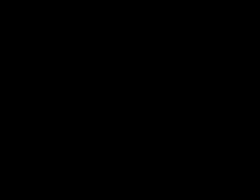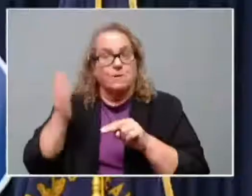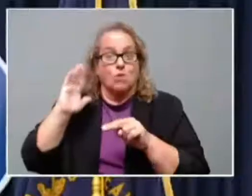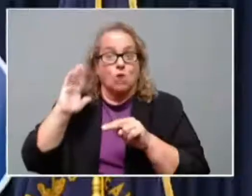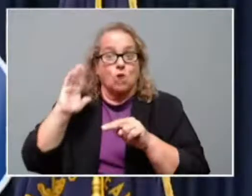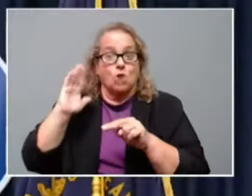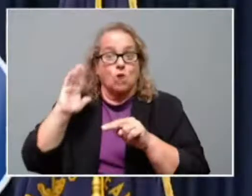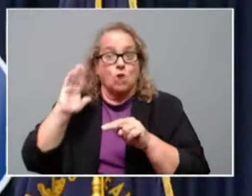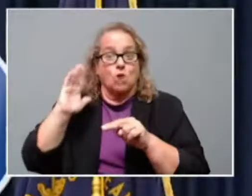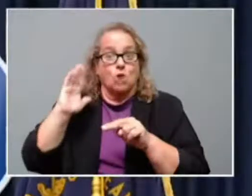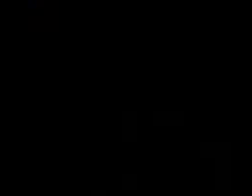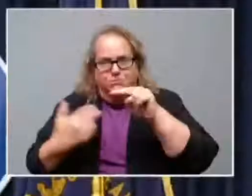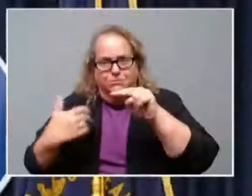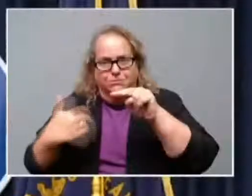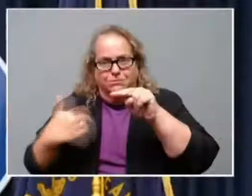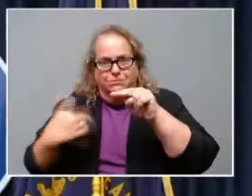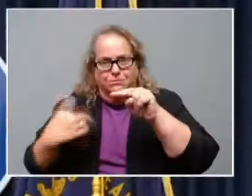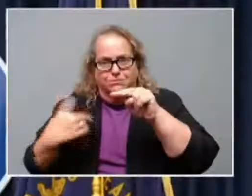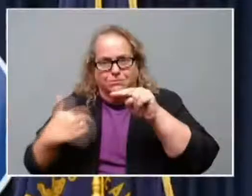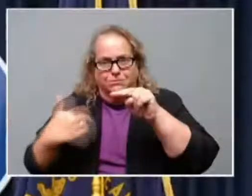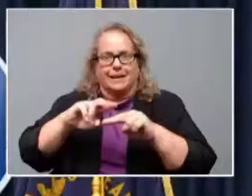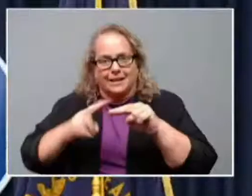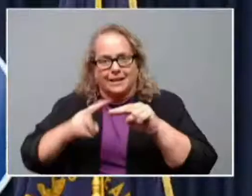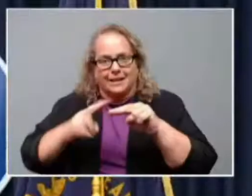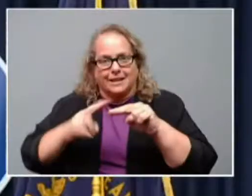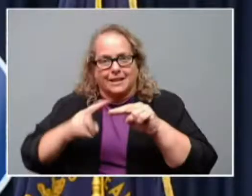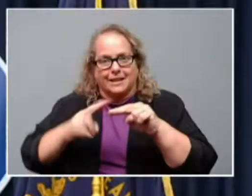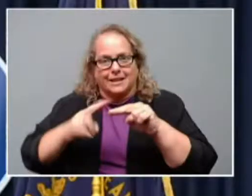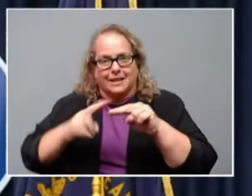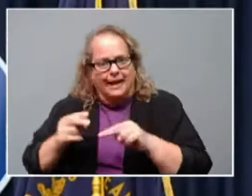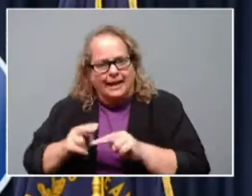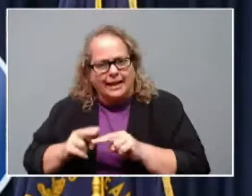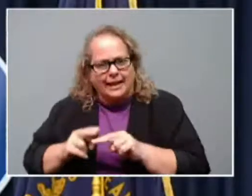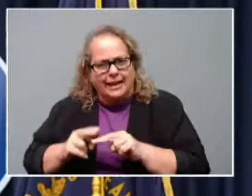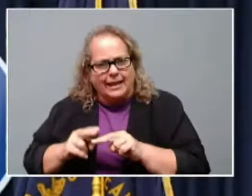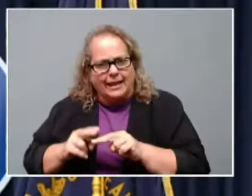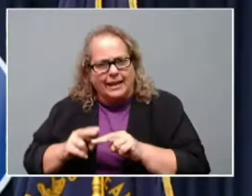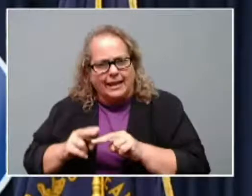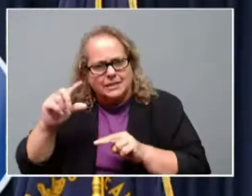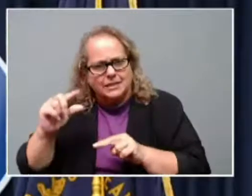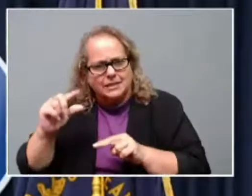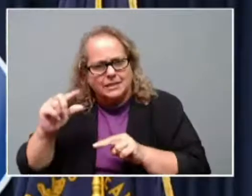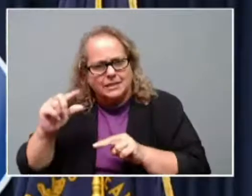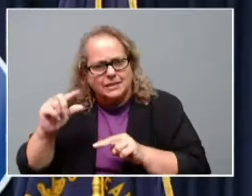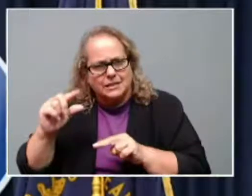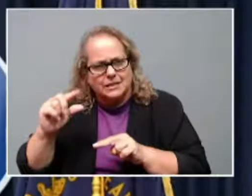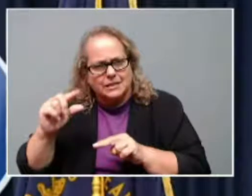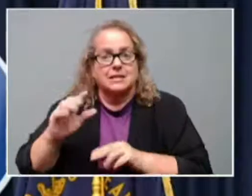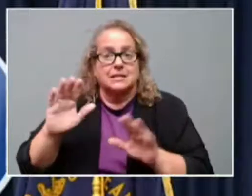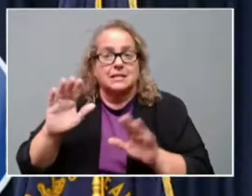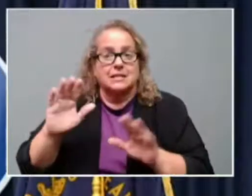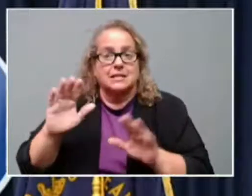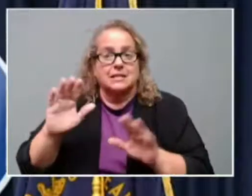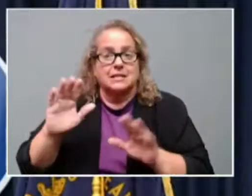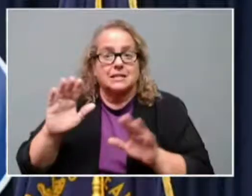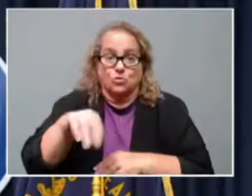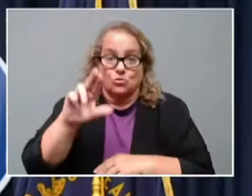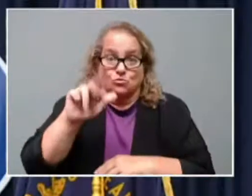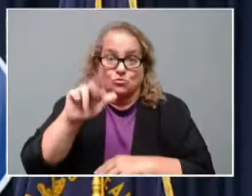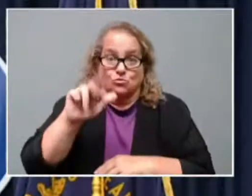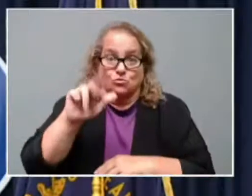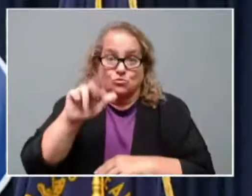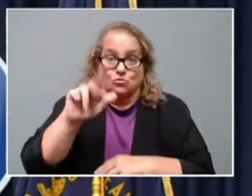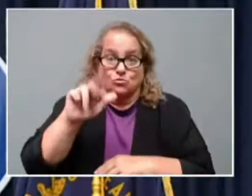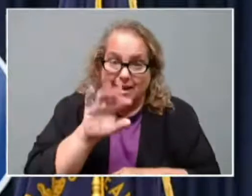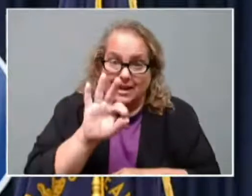is slowing, but we have to watch that. Sunday's positivity rate was